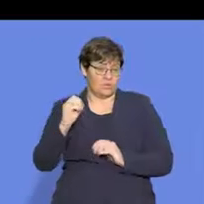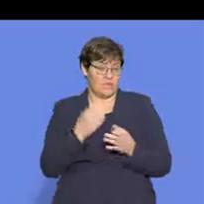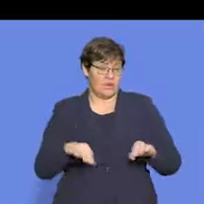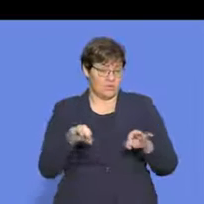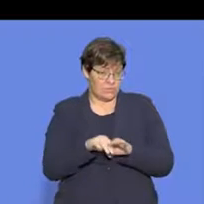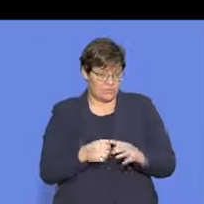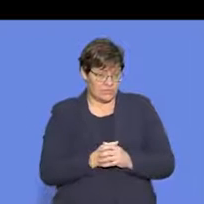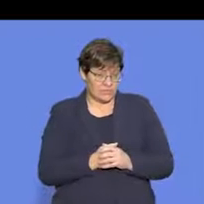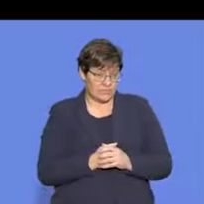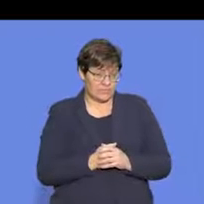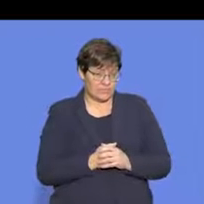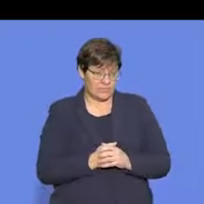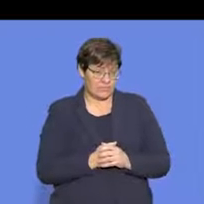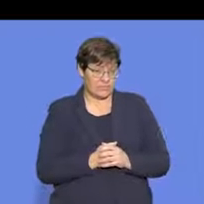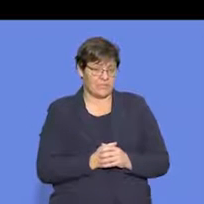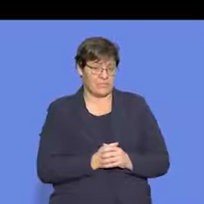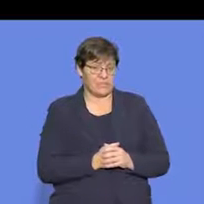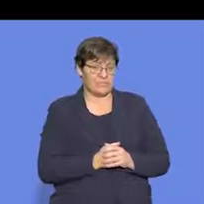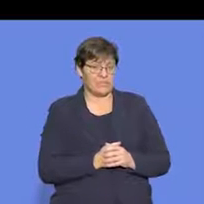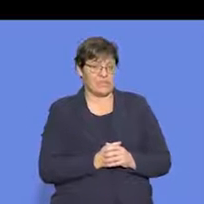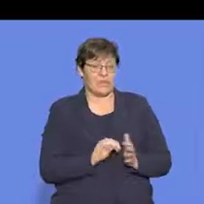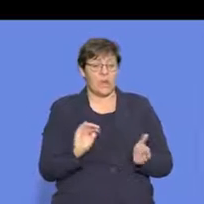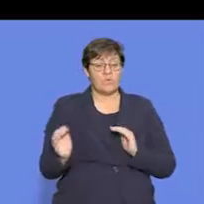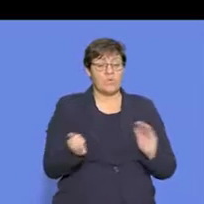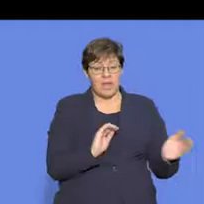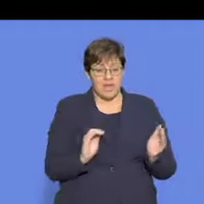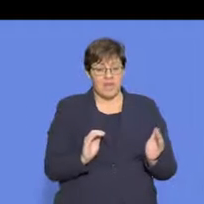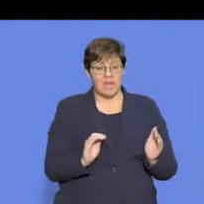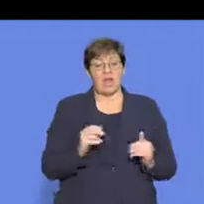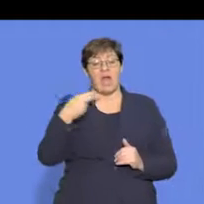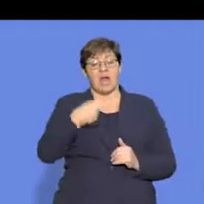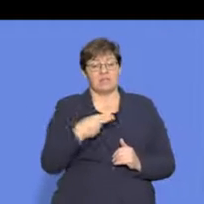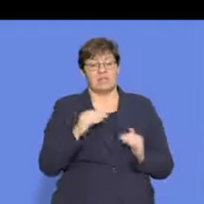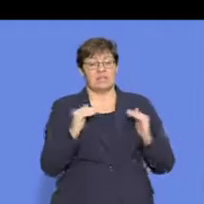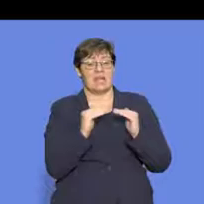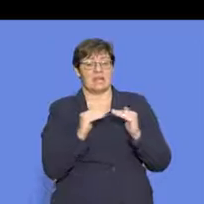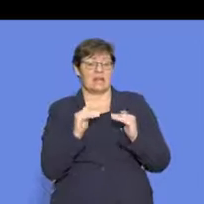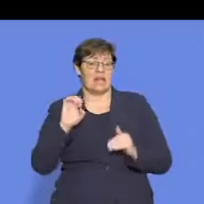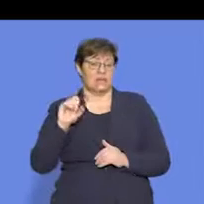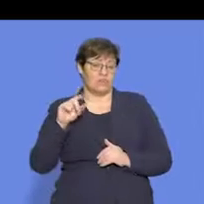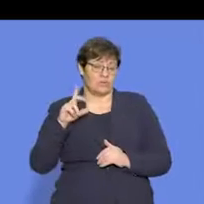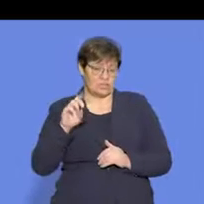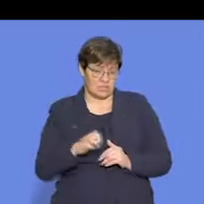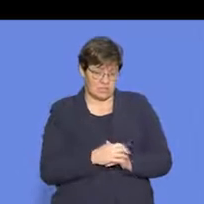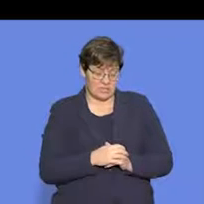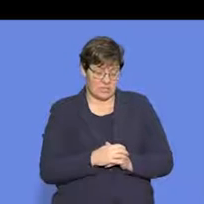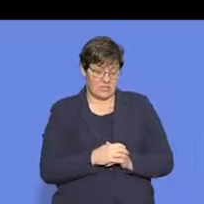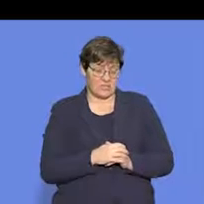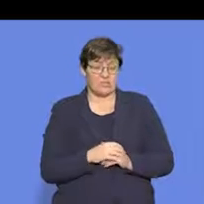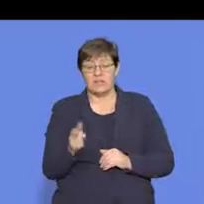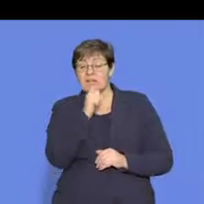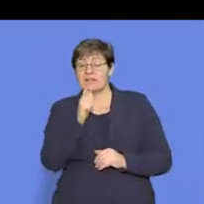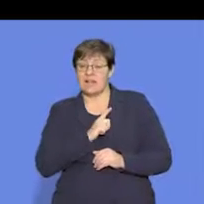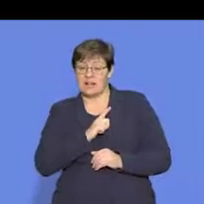negative E naught value, E naught of the cell value, compared to the hydrogen standard